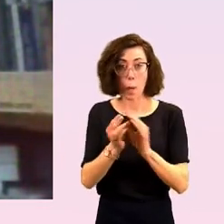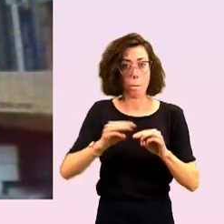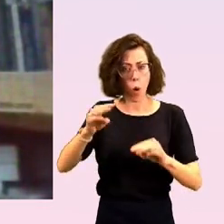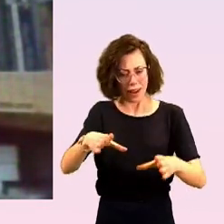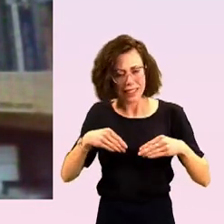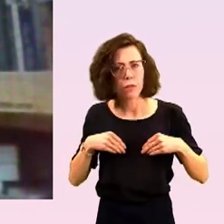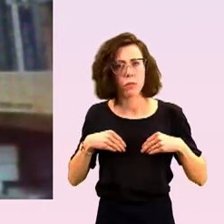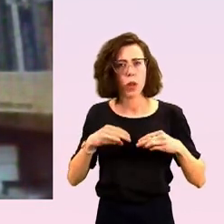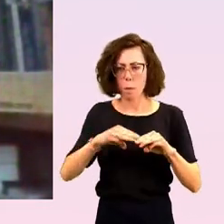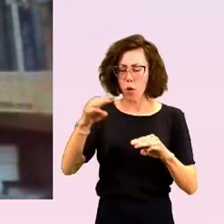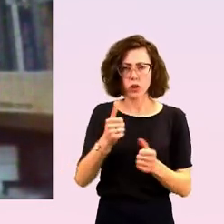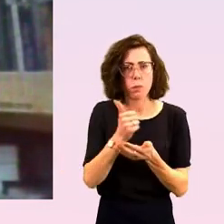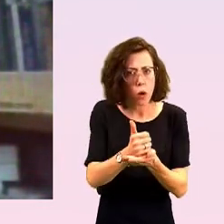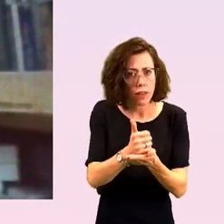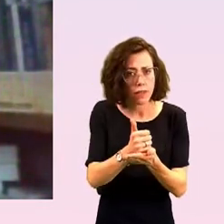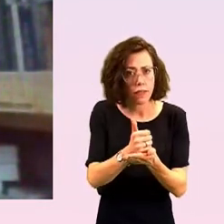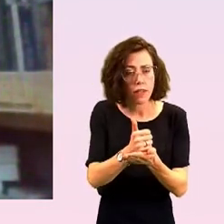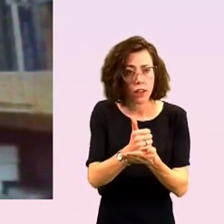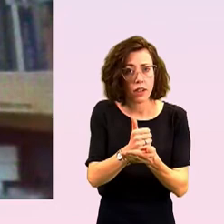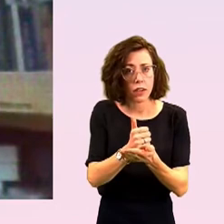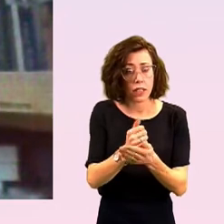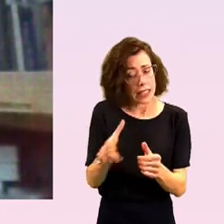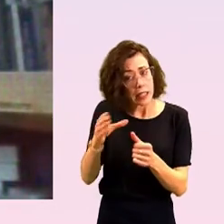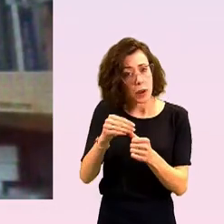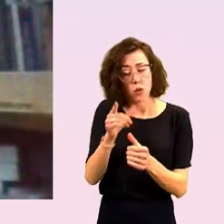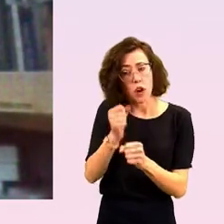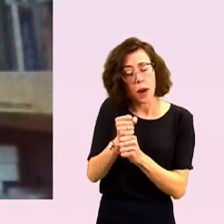particularly in relation to the public and civil service.